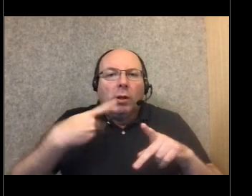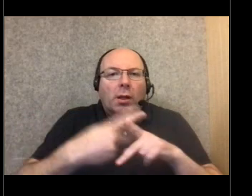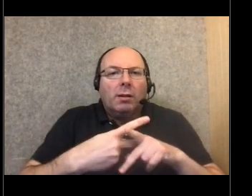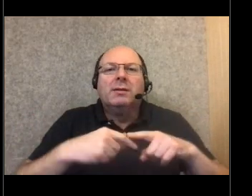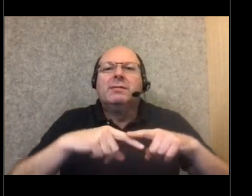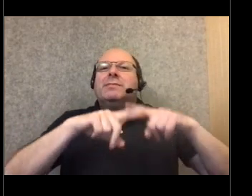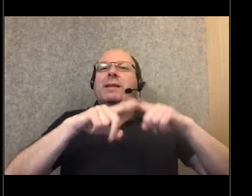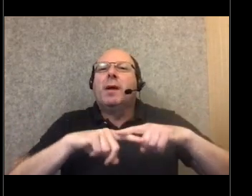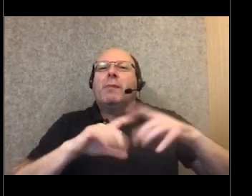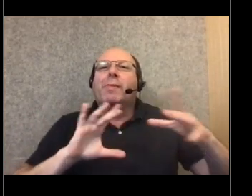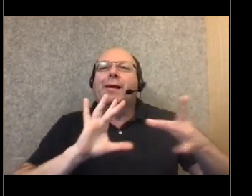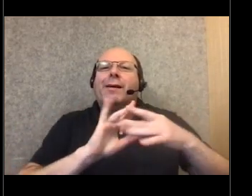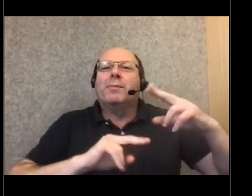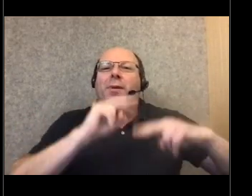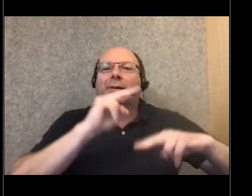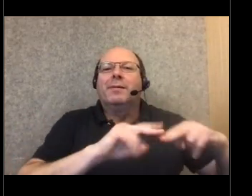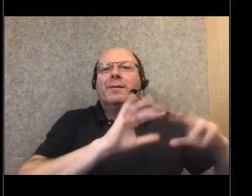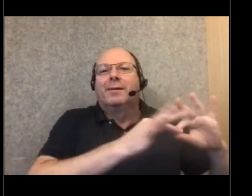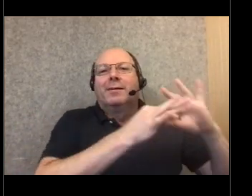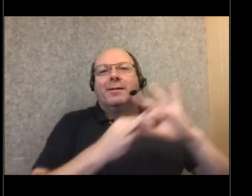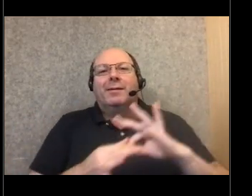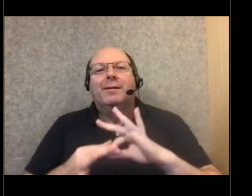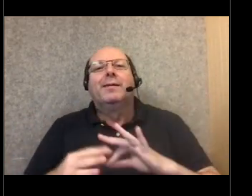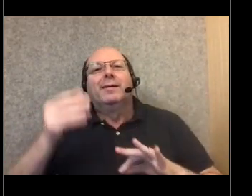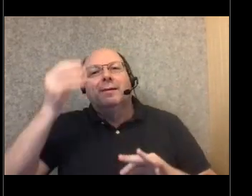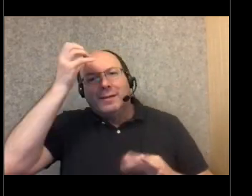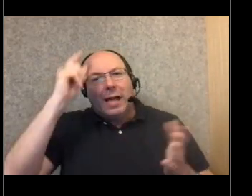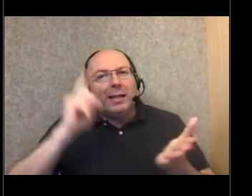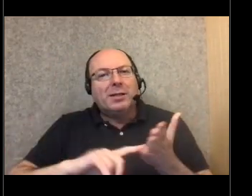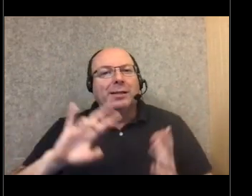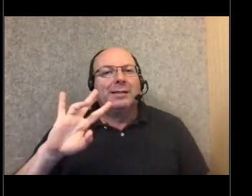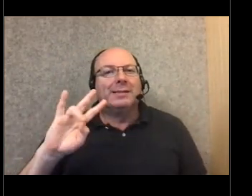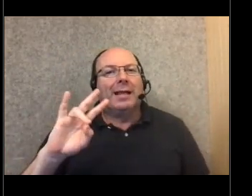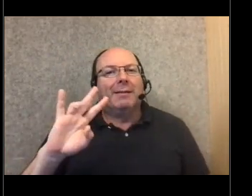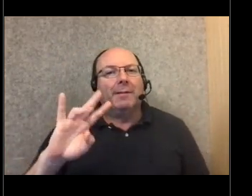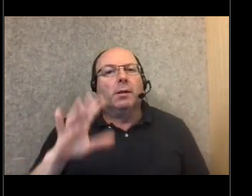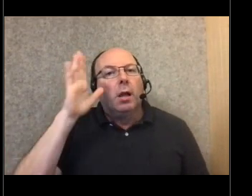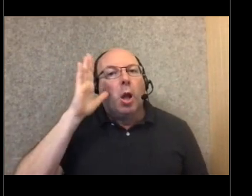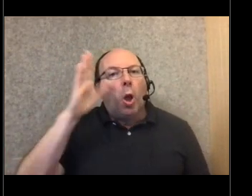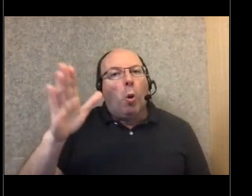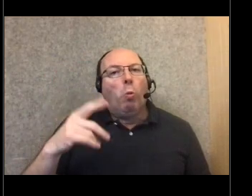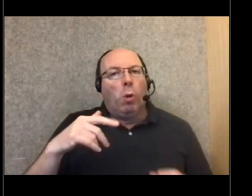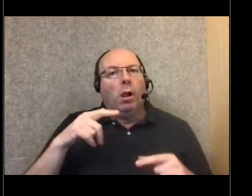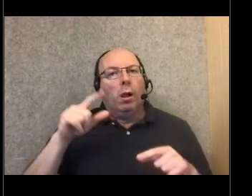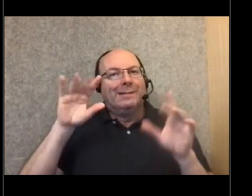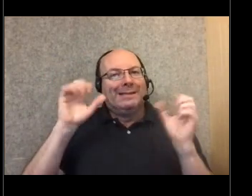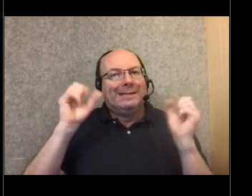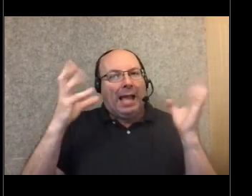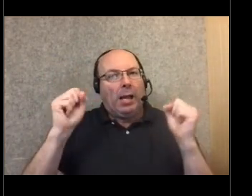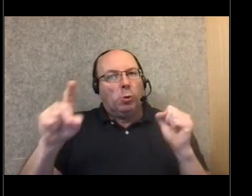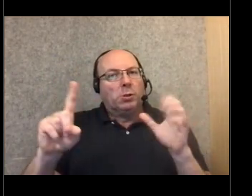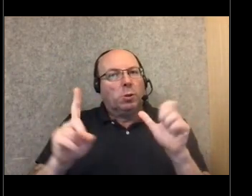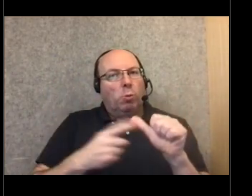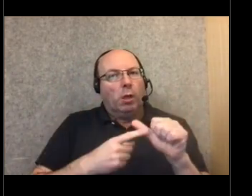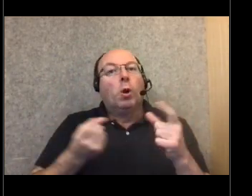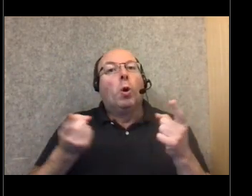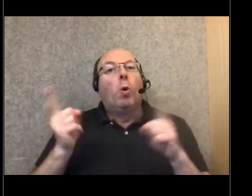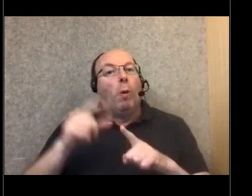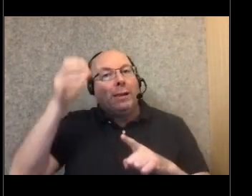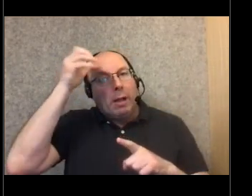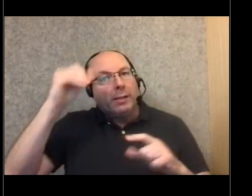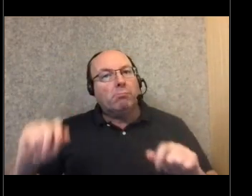And that brings us to knowledge check 7. And the knowledge check